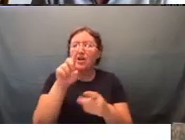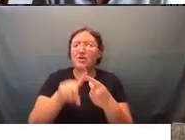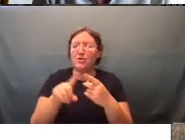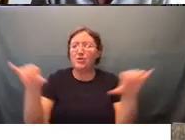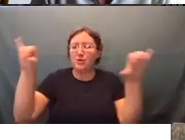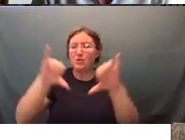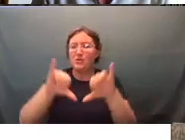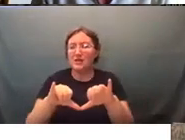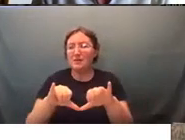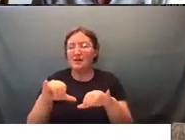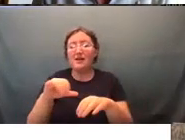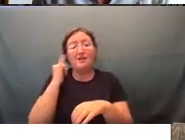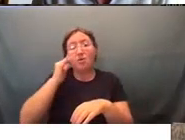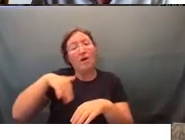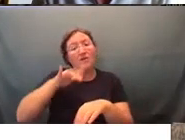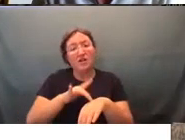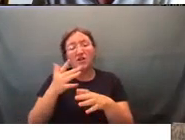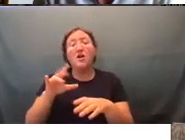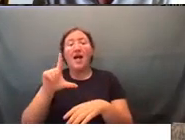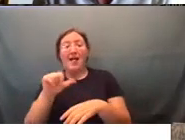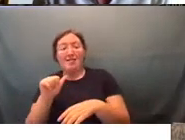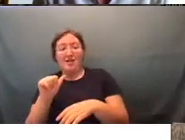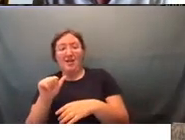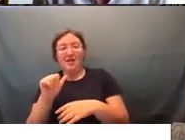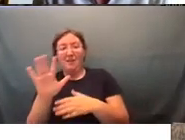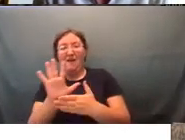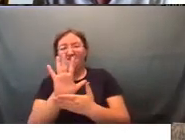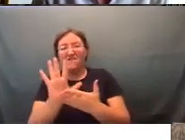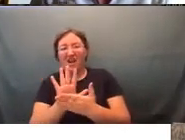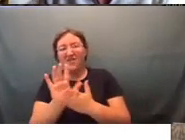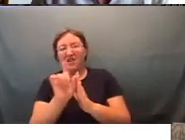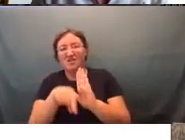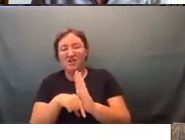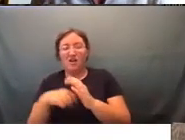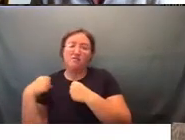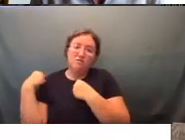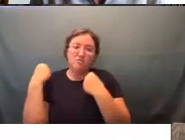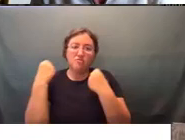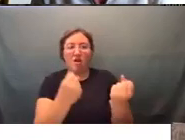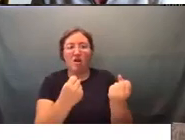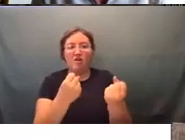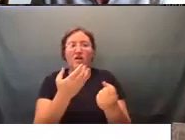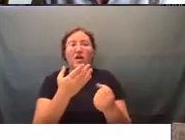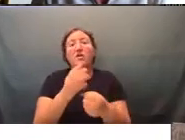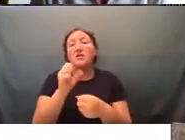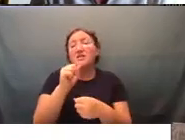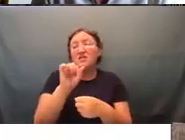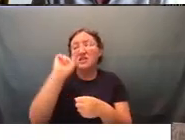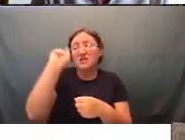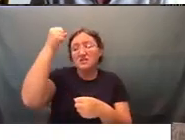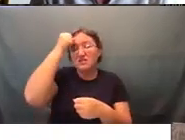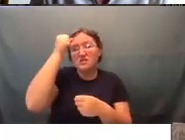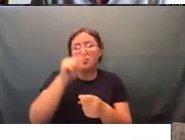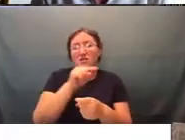we've never been there before. From LA, we're looking at about 5.5 hours. Sacramento, San Francisco, both coming